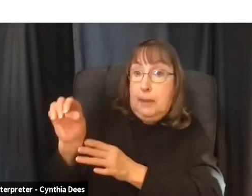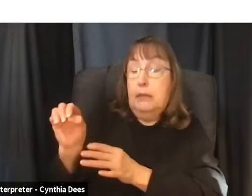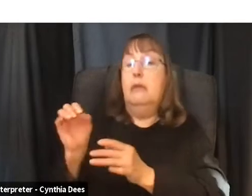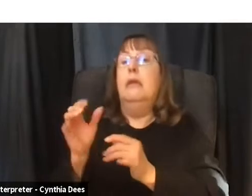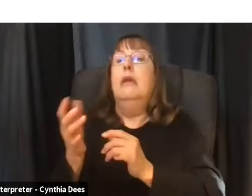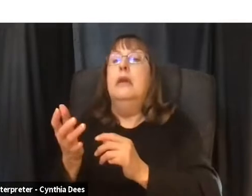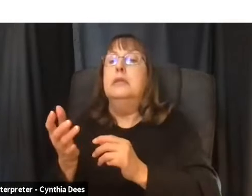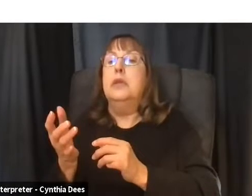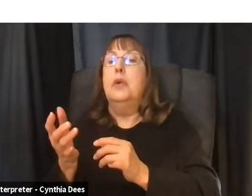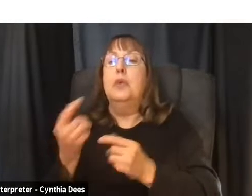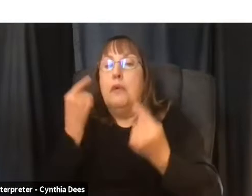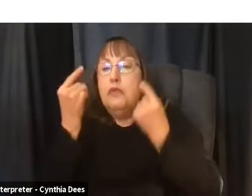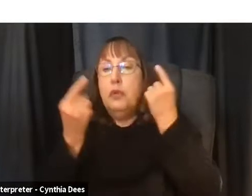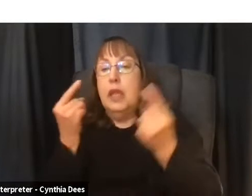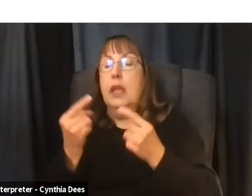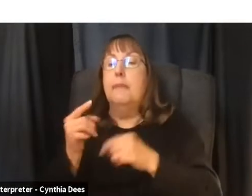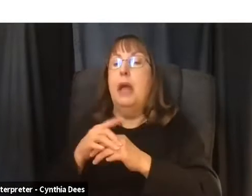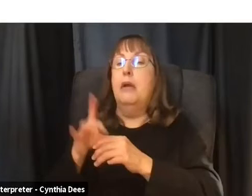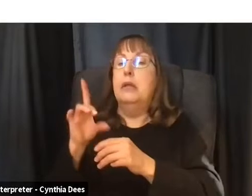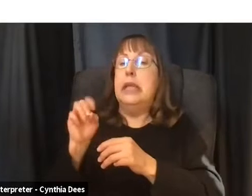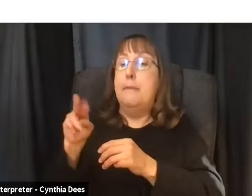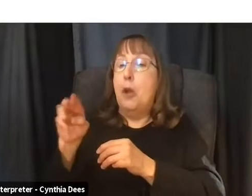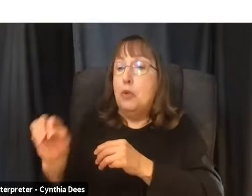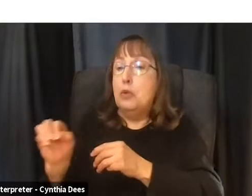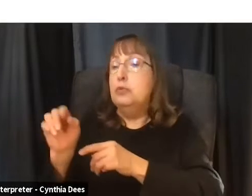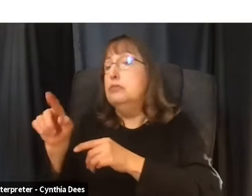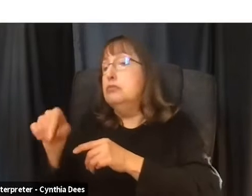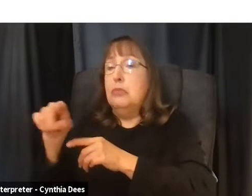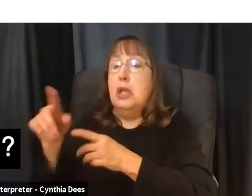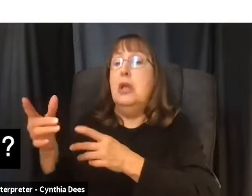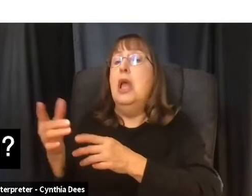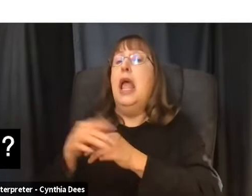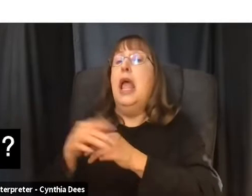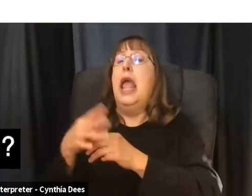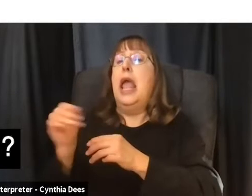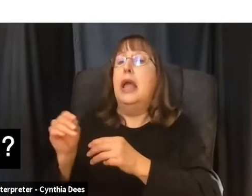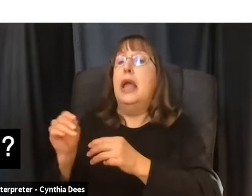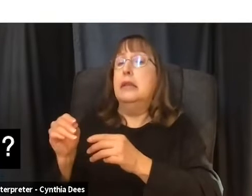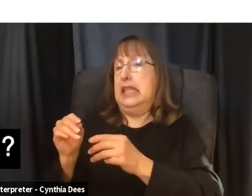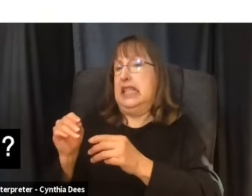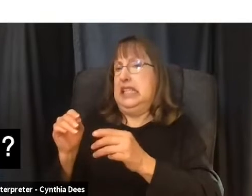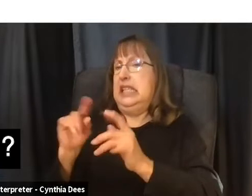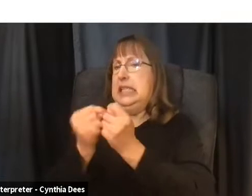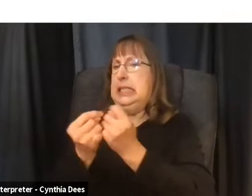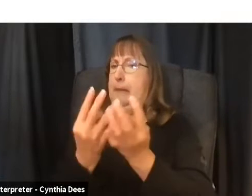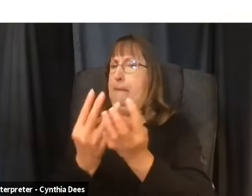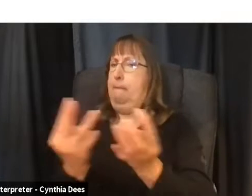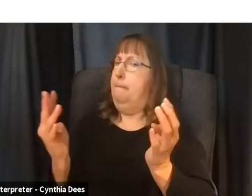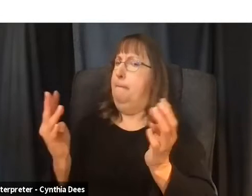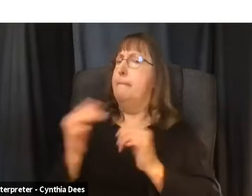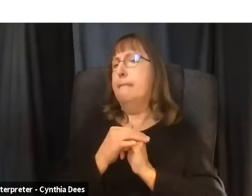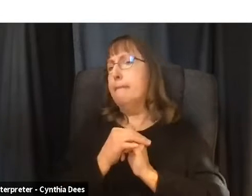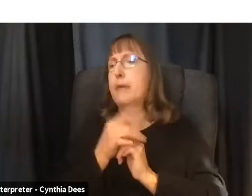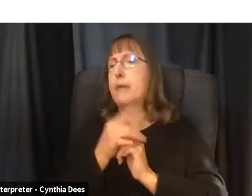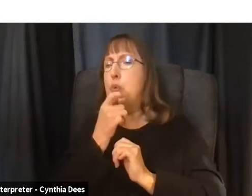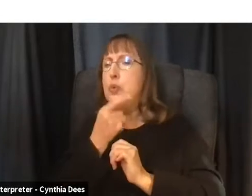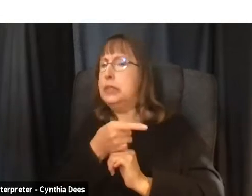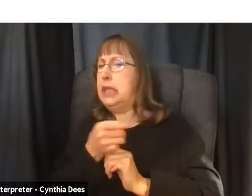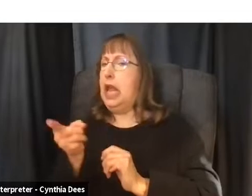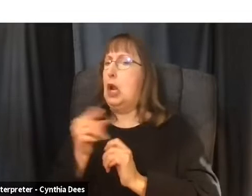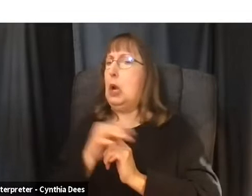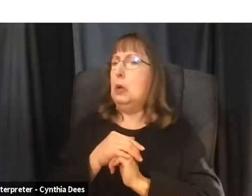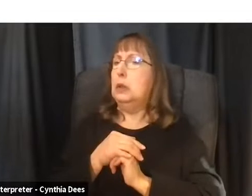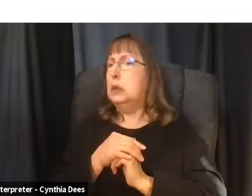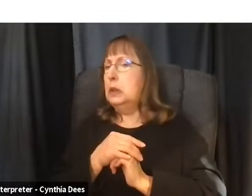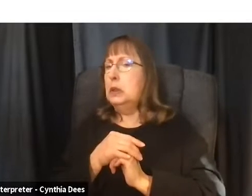consider are demographic composition of the interview team. So observing who's in the room with you. Is there representation of staff